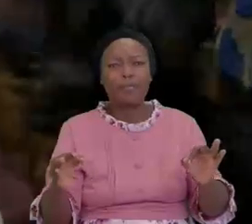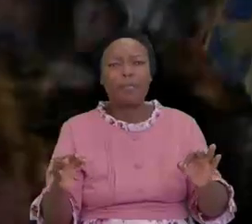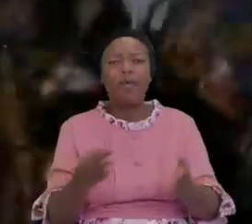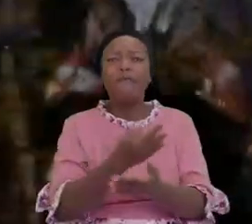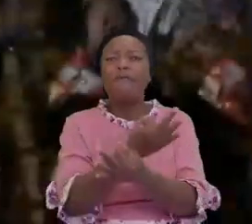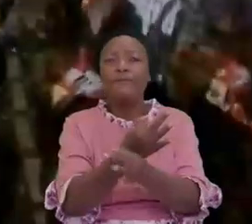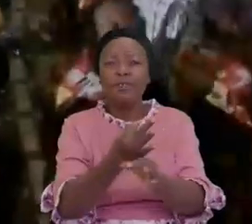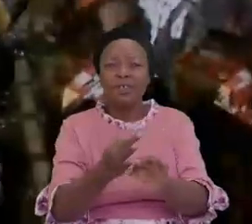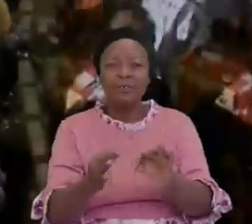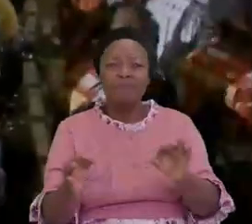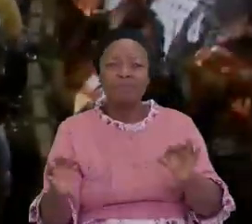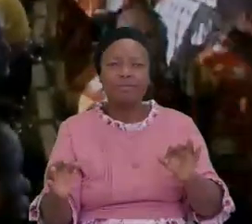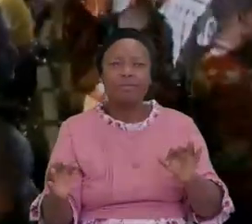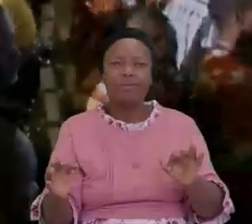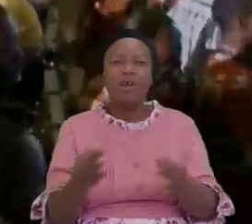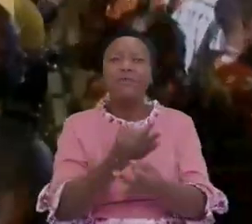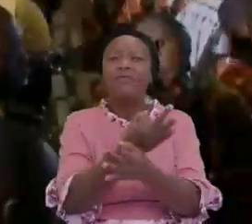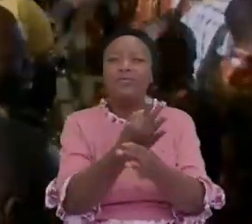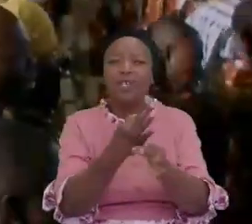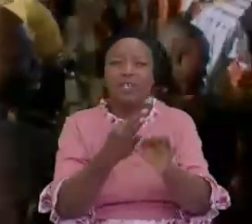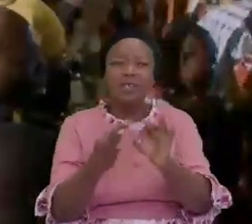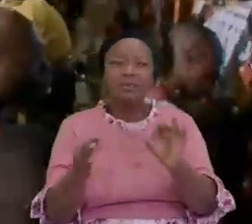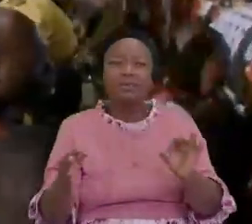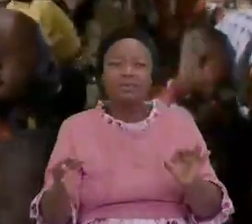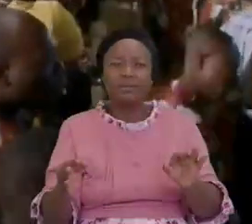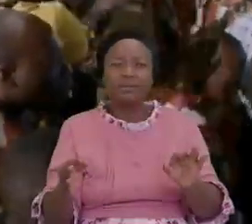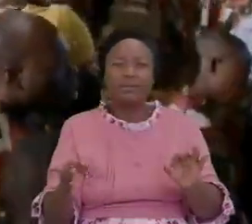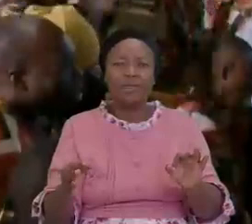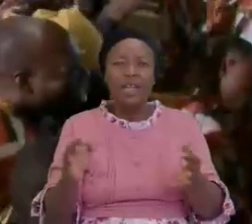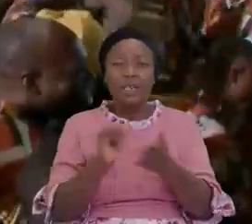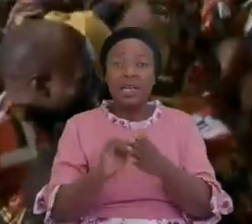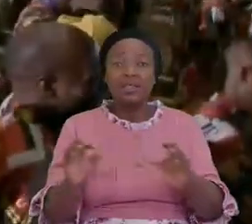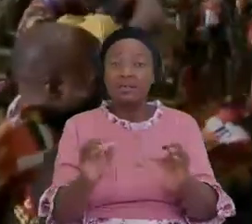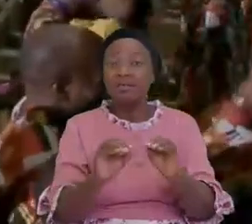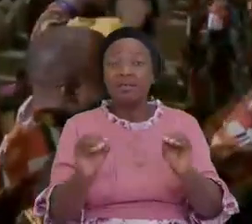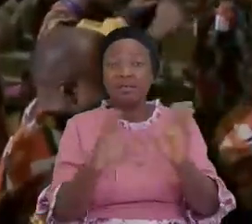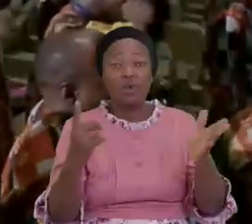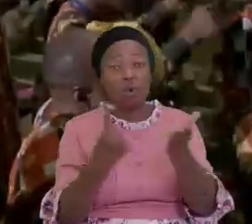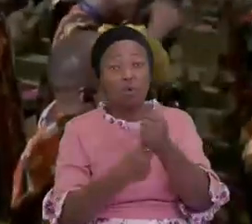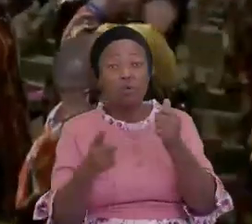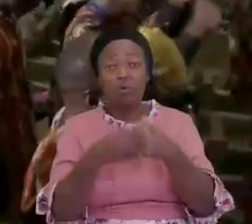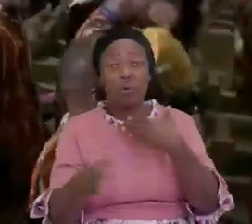Free. Free. That nothing holds you back.